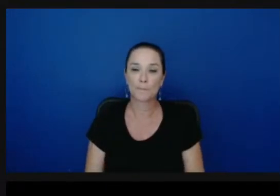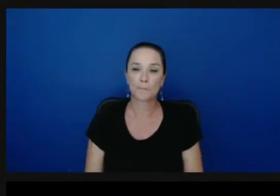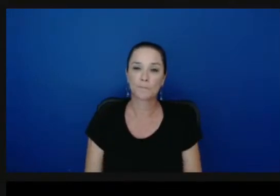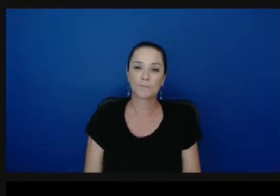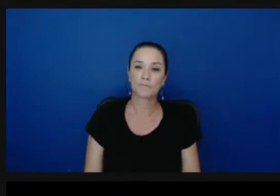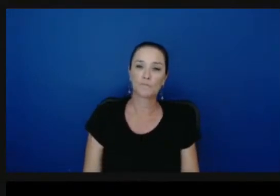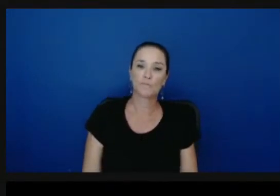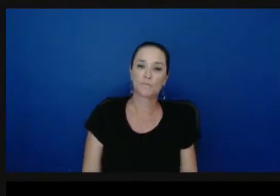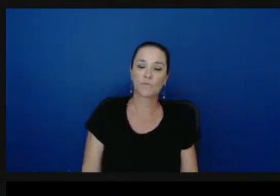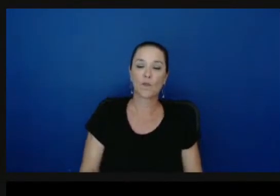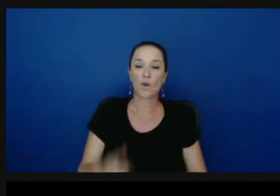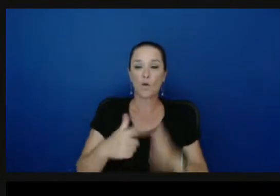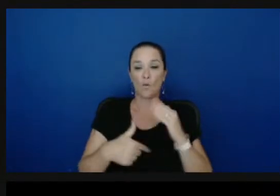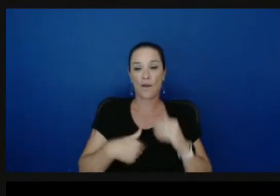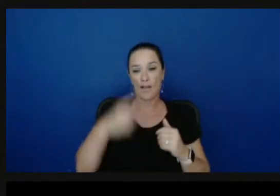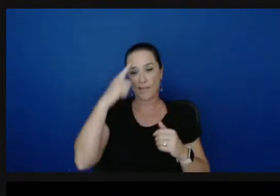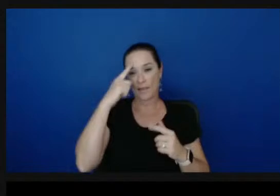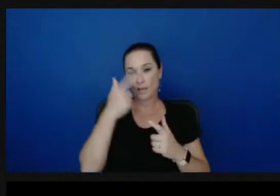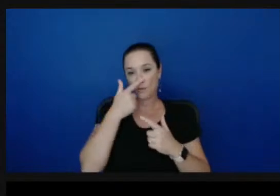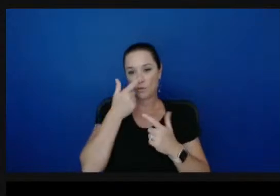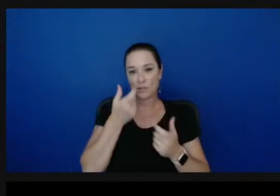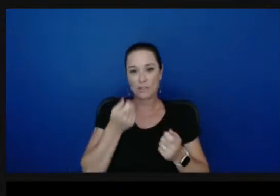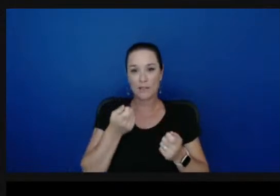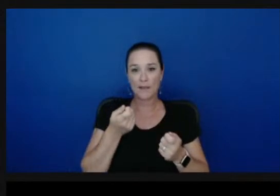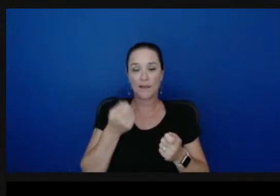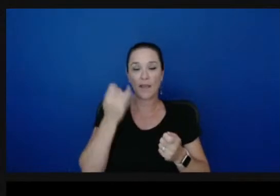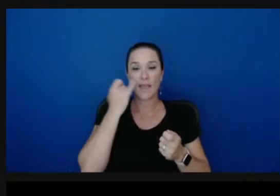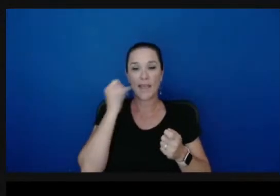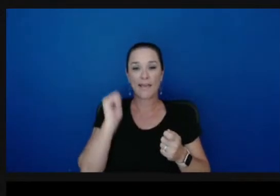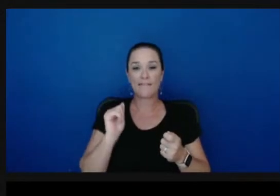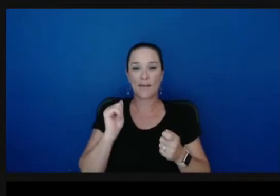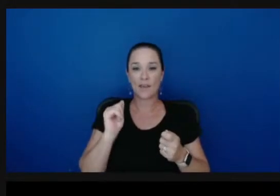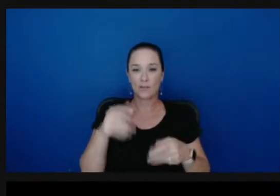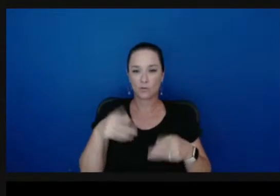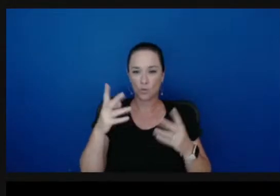What I find interesting, if I can come down to our,